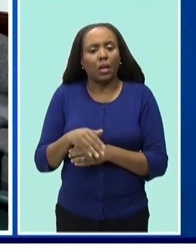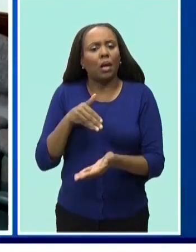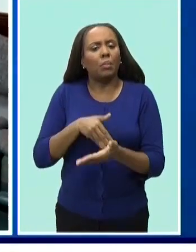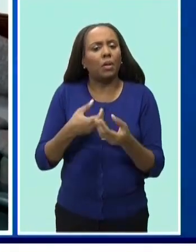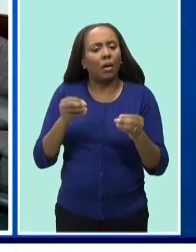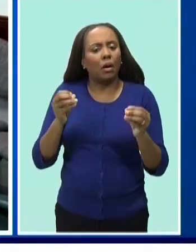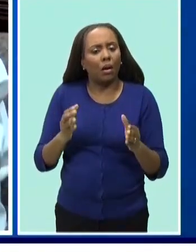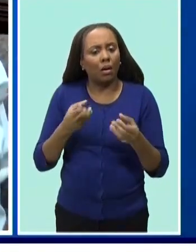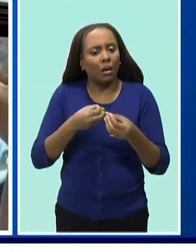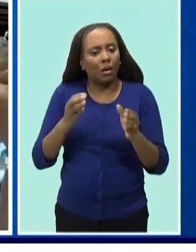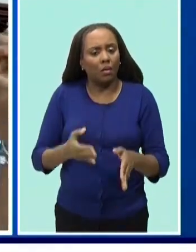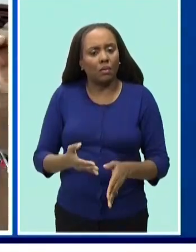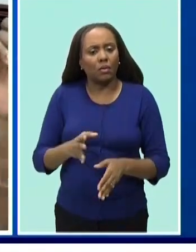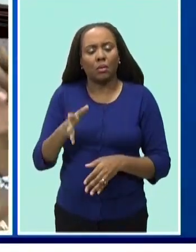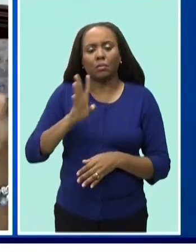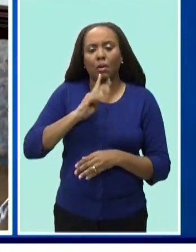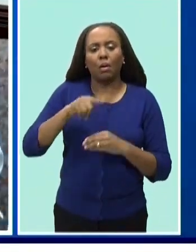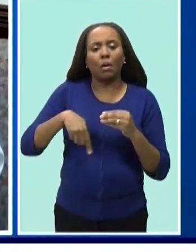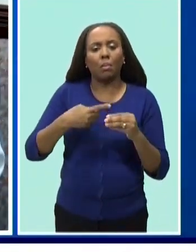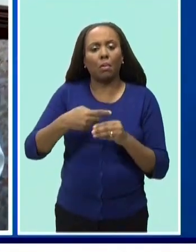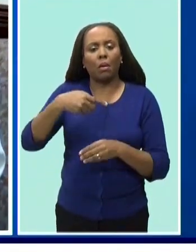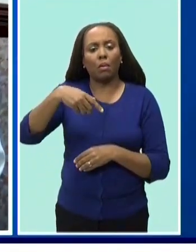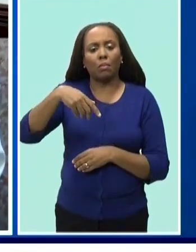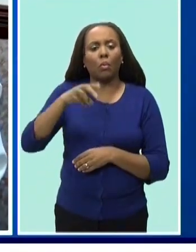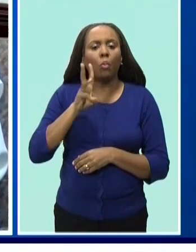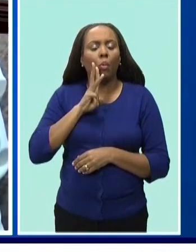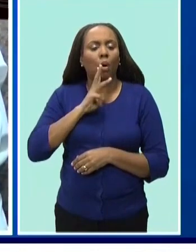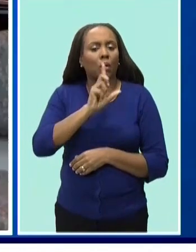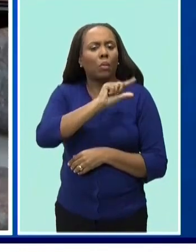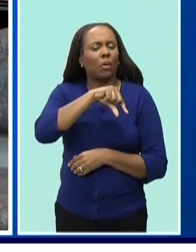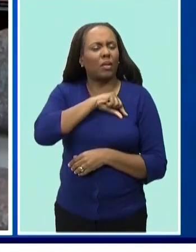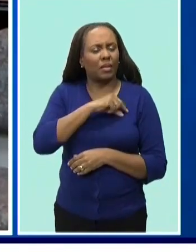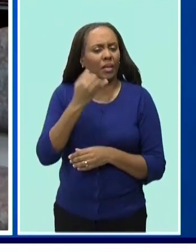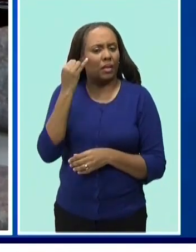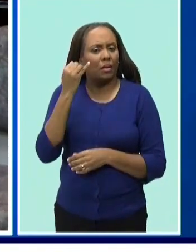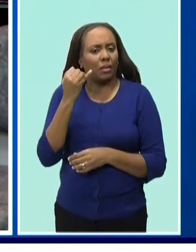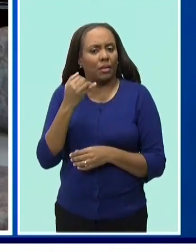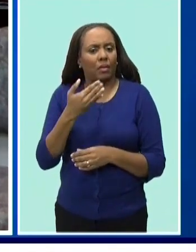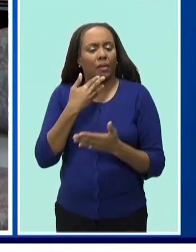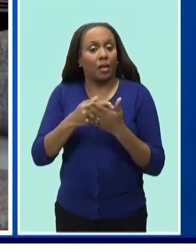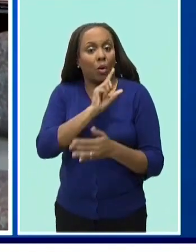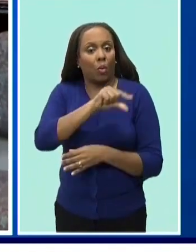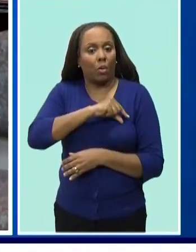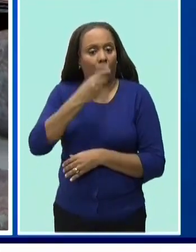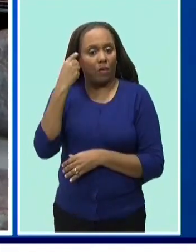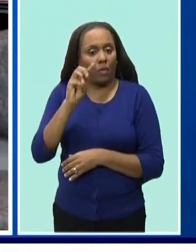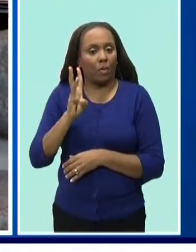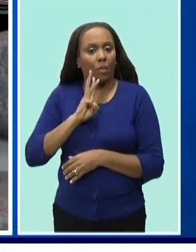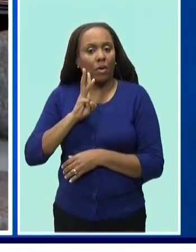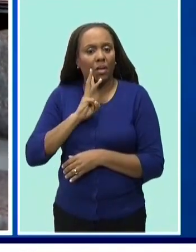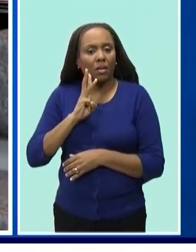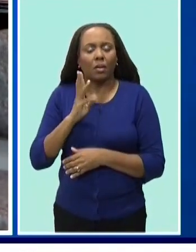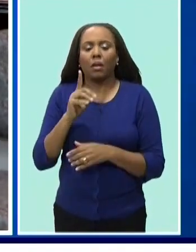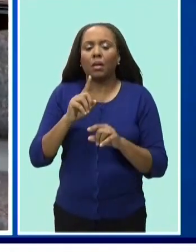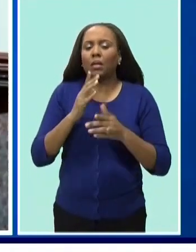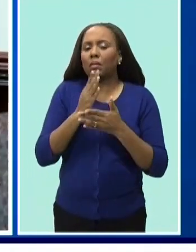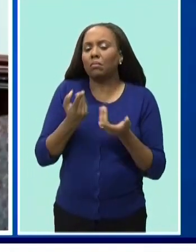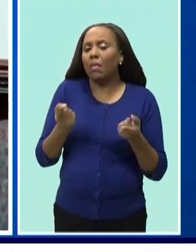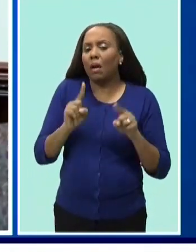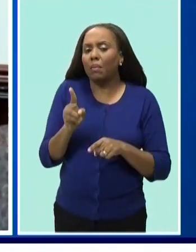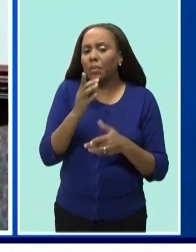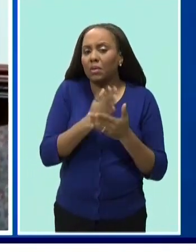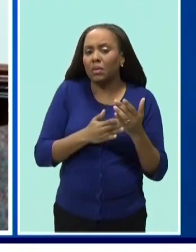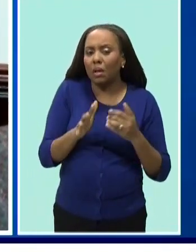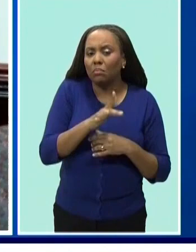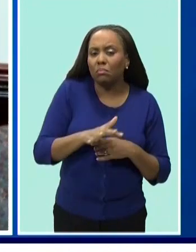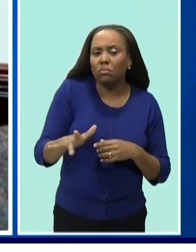the revelation during a PAHO water quality training seminar. Now, so far, she says the trend has been occurring at some areas across the